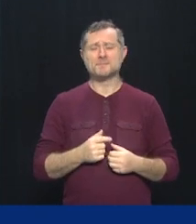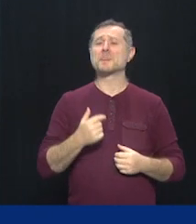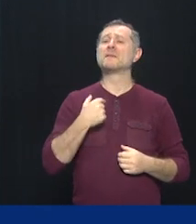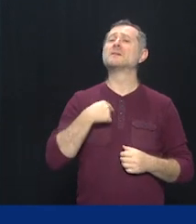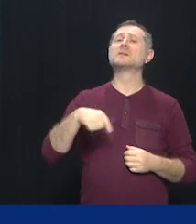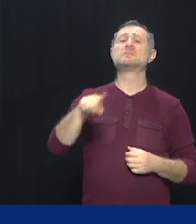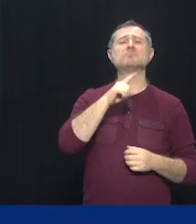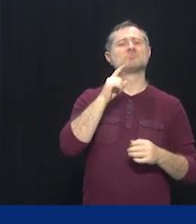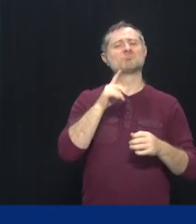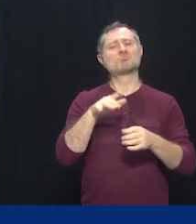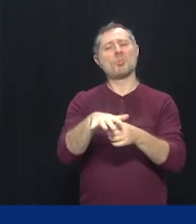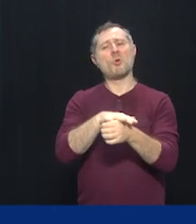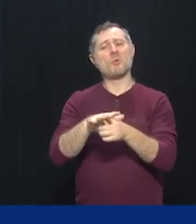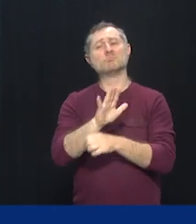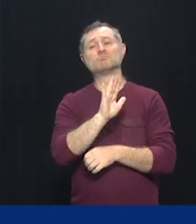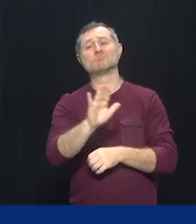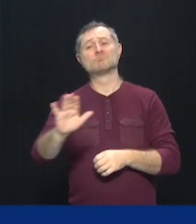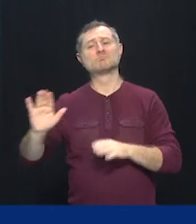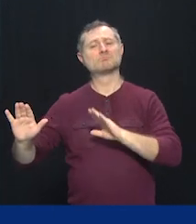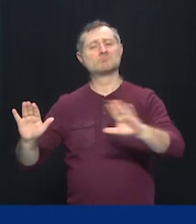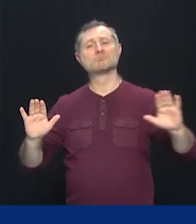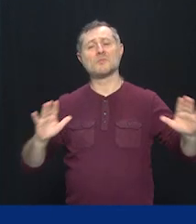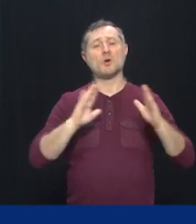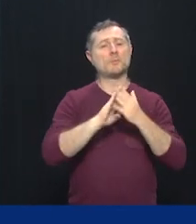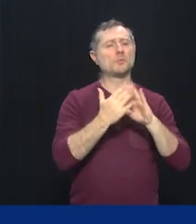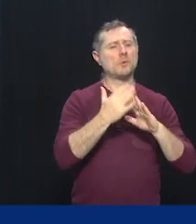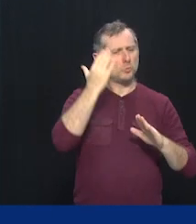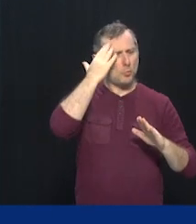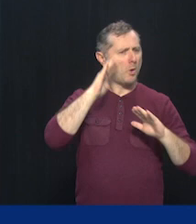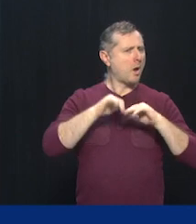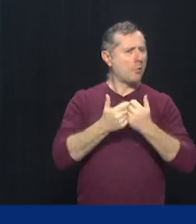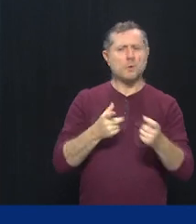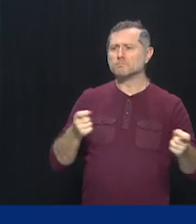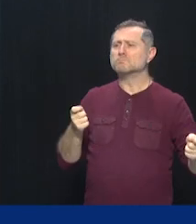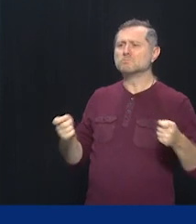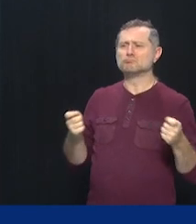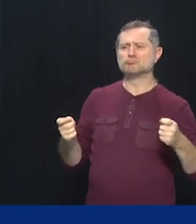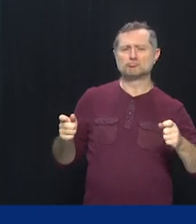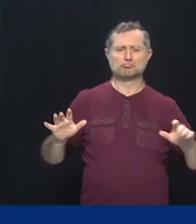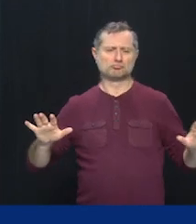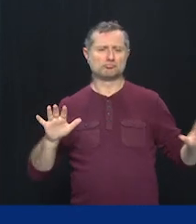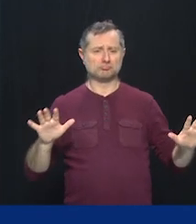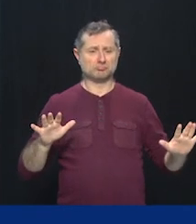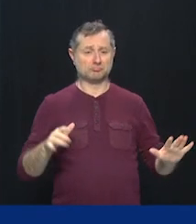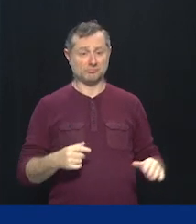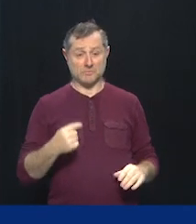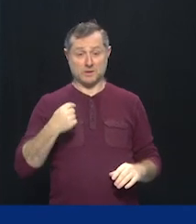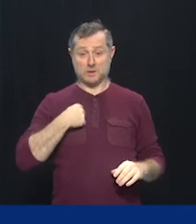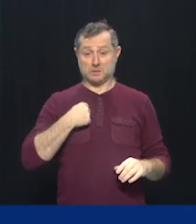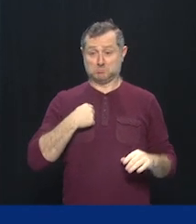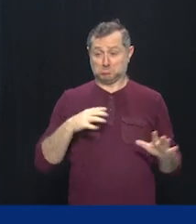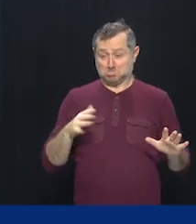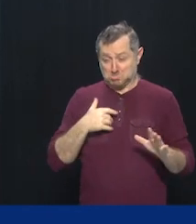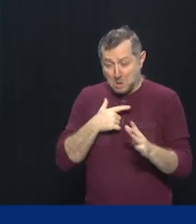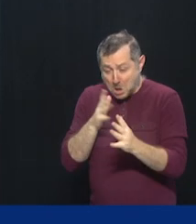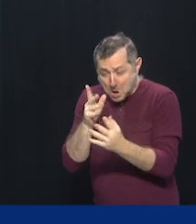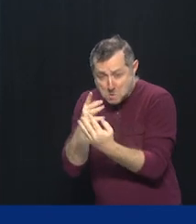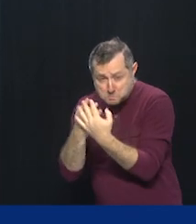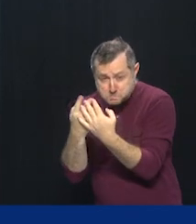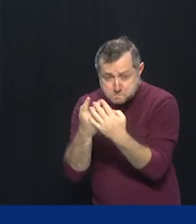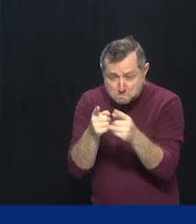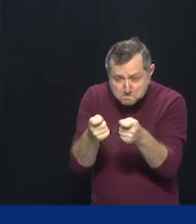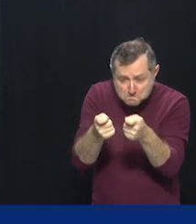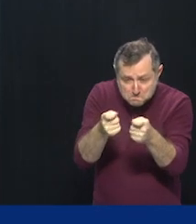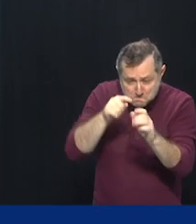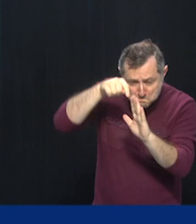the Super Bowl for our healthcare workers. They know how to manage this. I will not be micromanaging, but I'll be giving guidance based